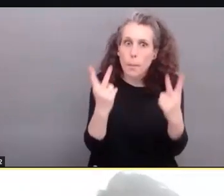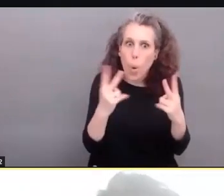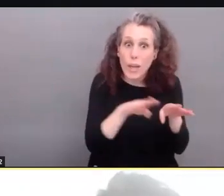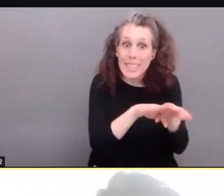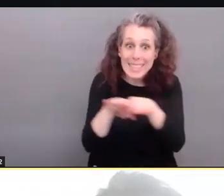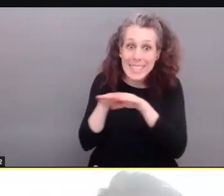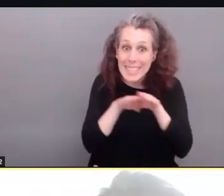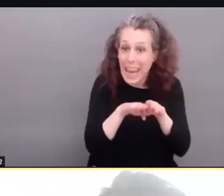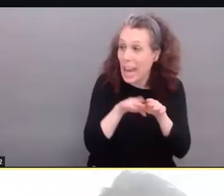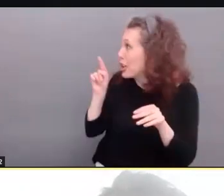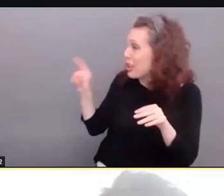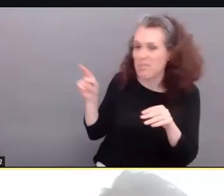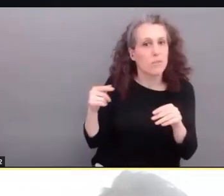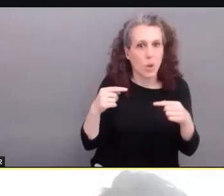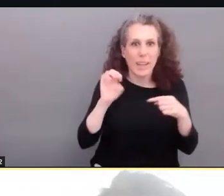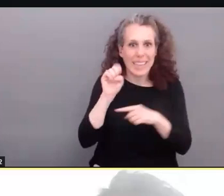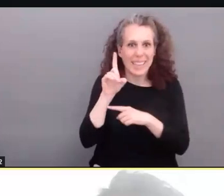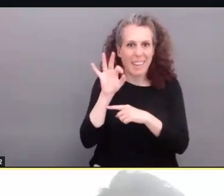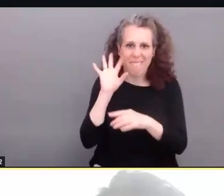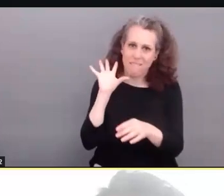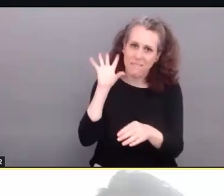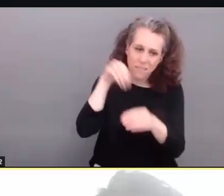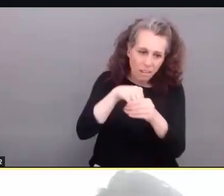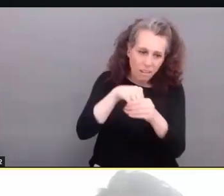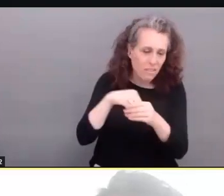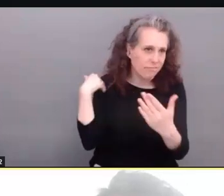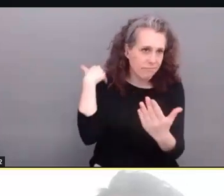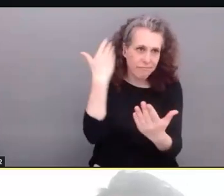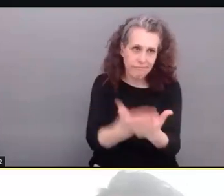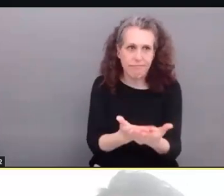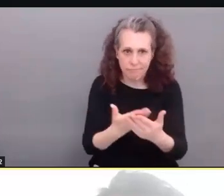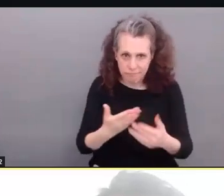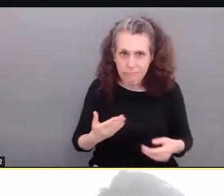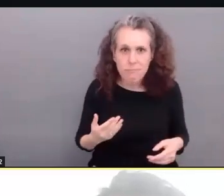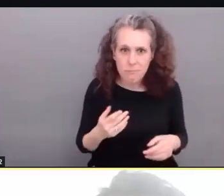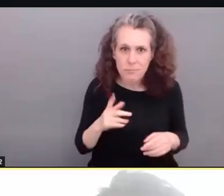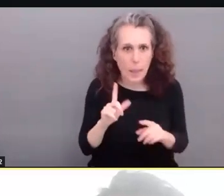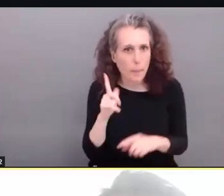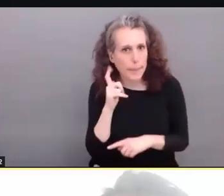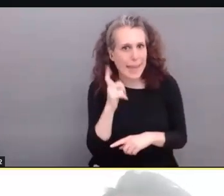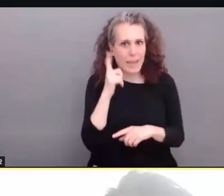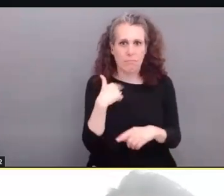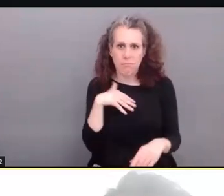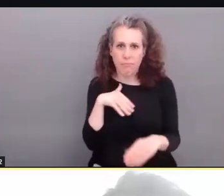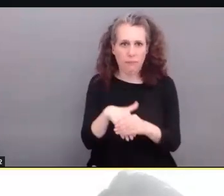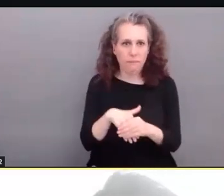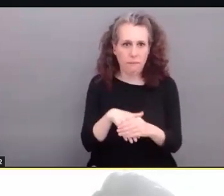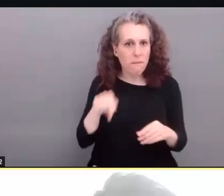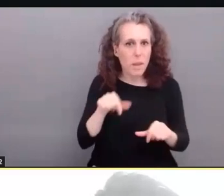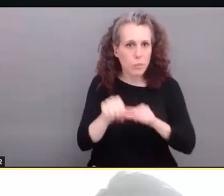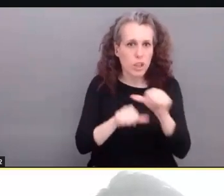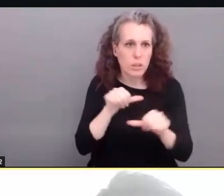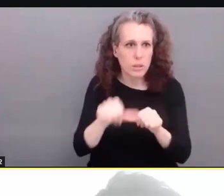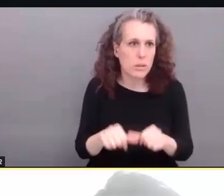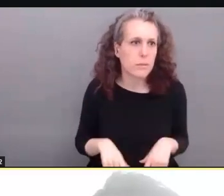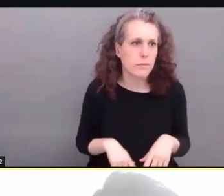been involved in since the very beginning of the mandate. I, of course, joined